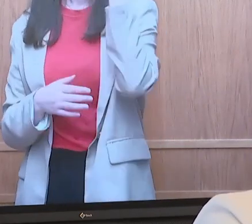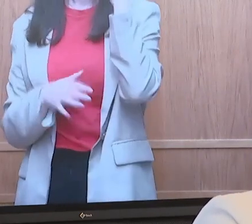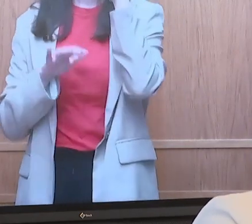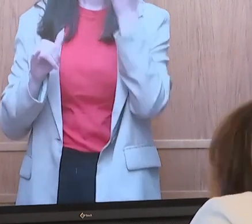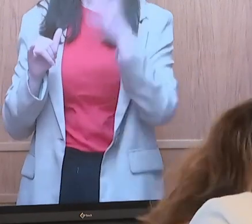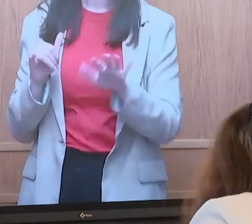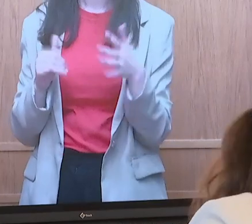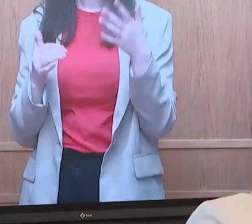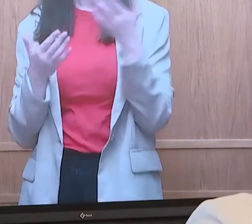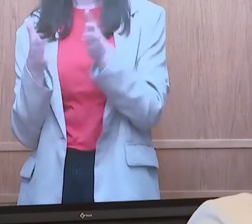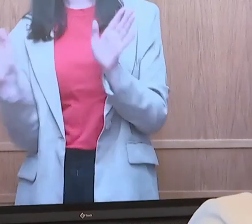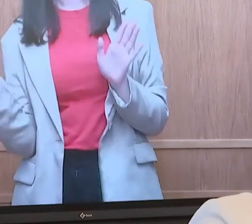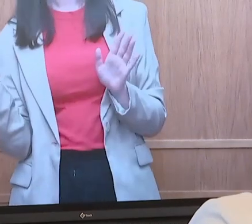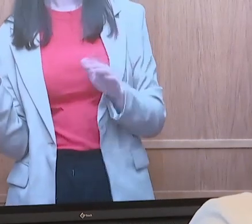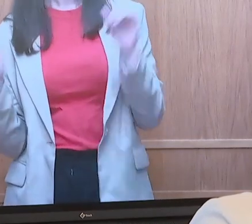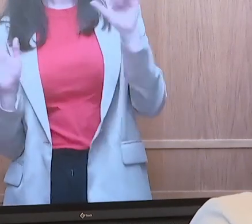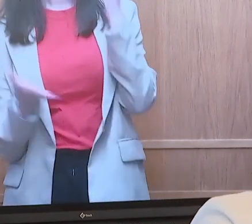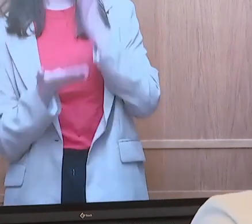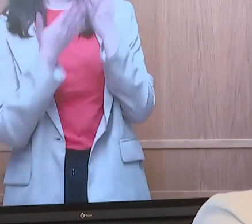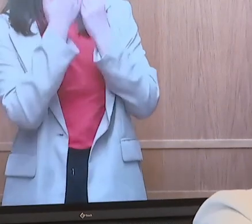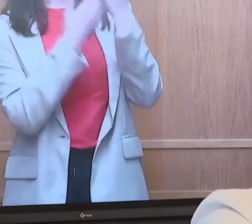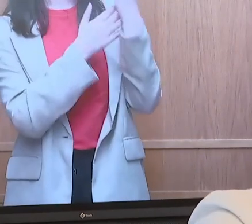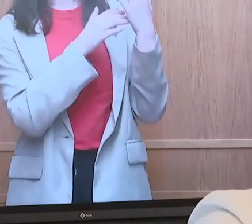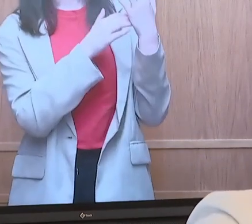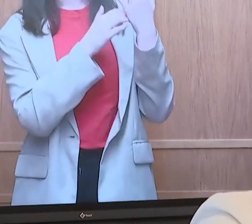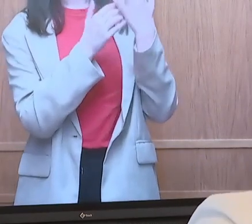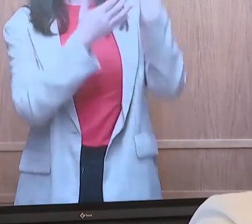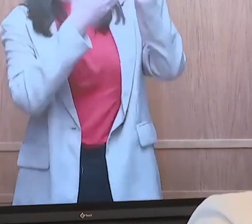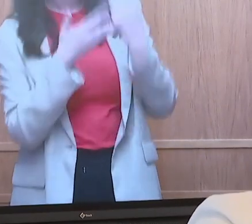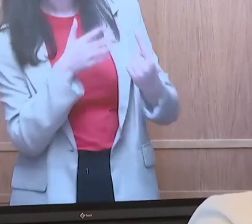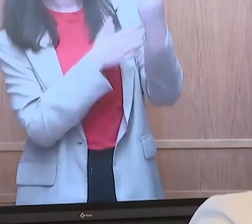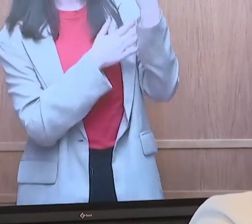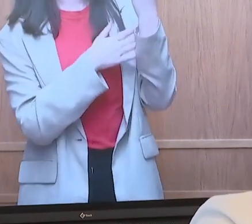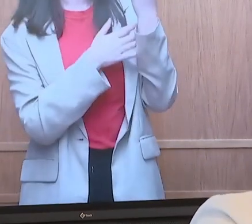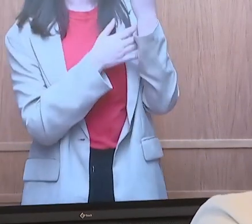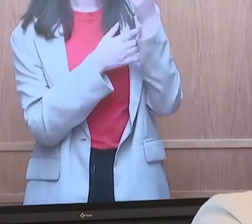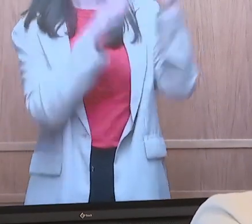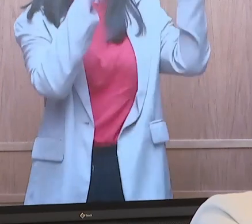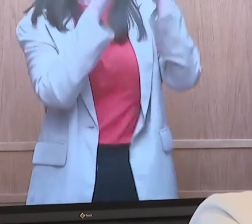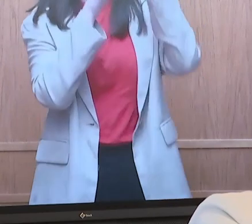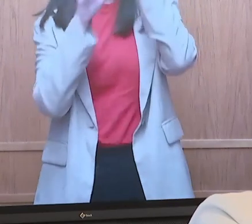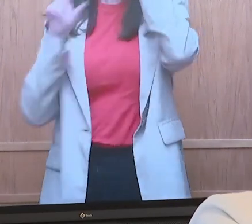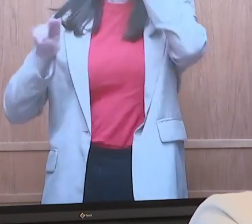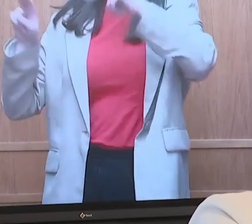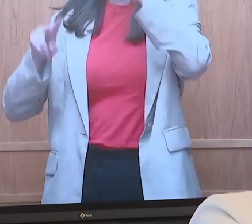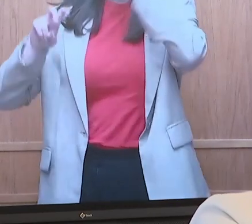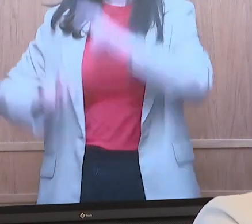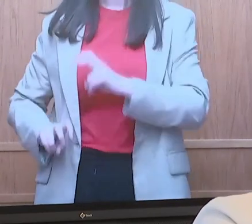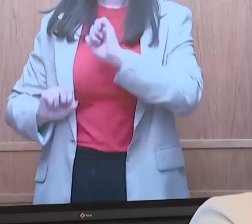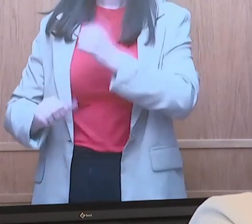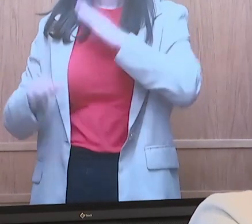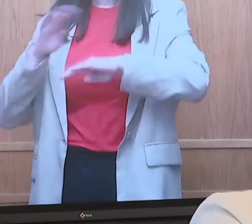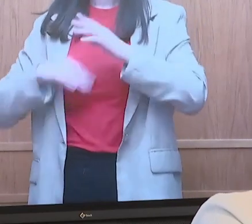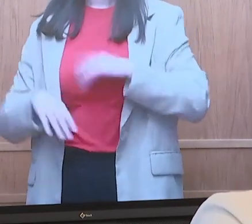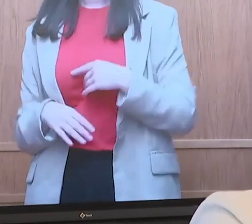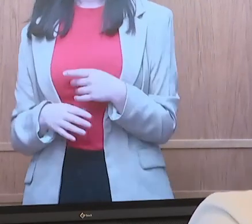But definitely there should be independent advisors. And independent governing bodies. I can't imagine how someone would say no, there shouldn't